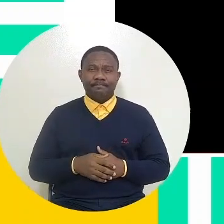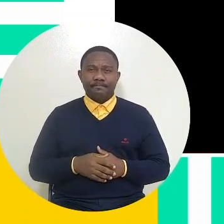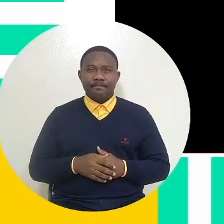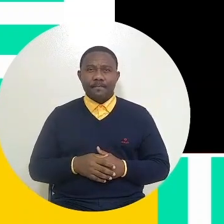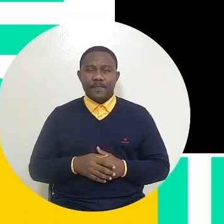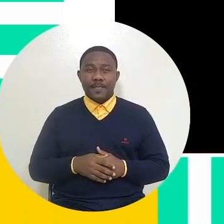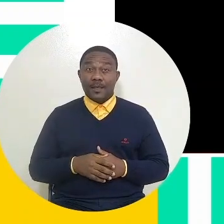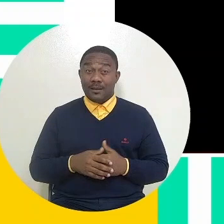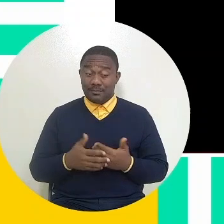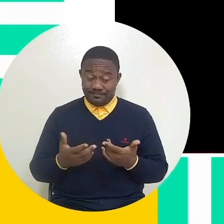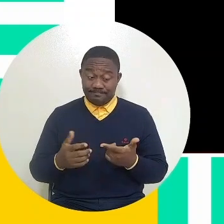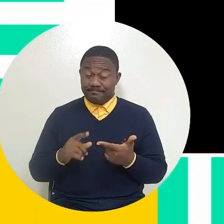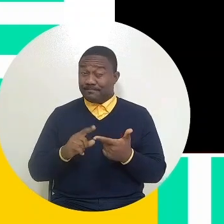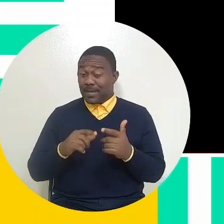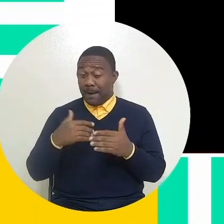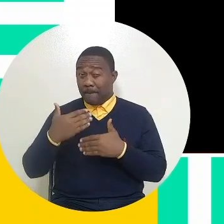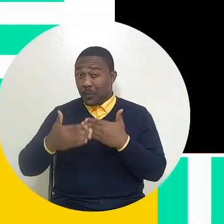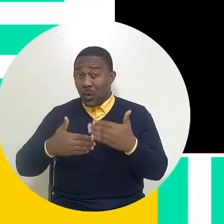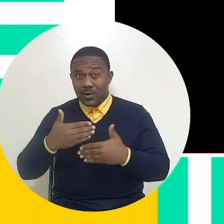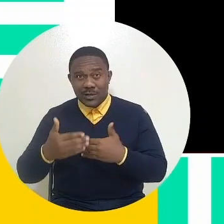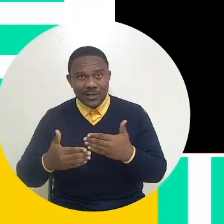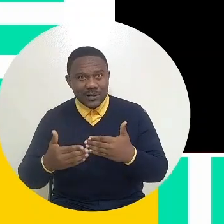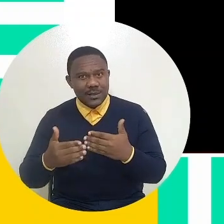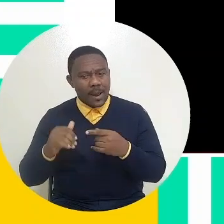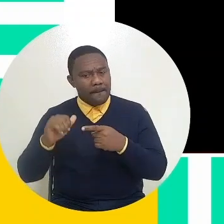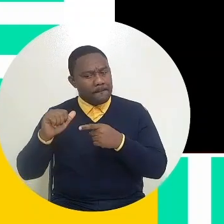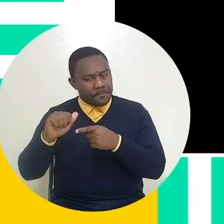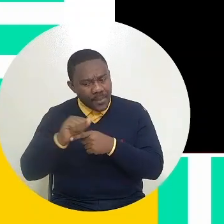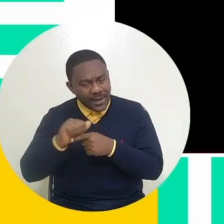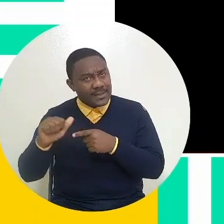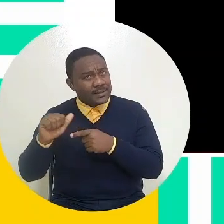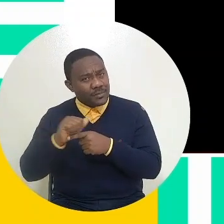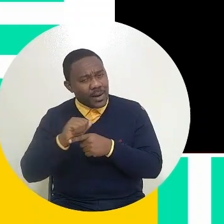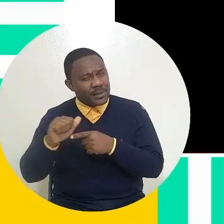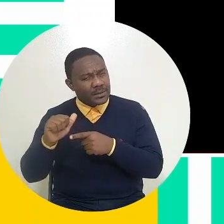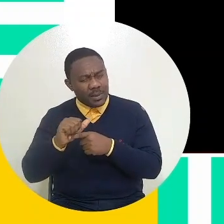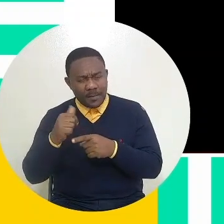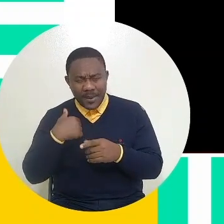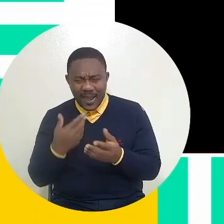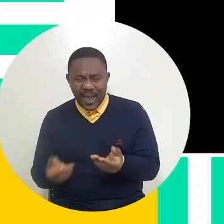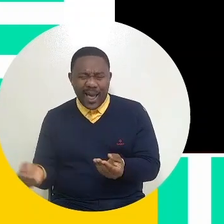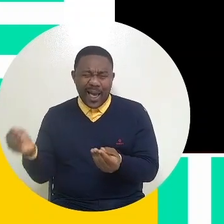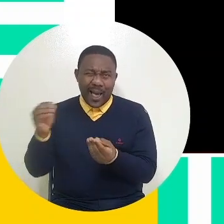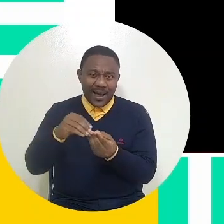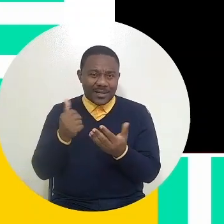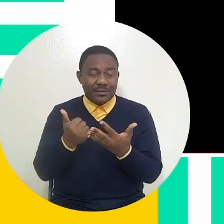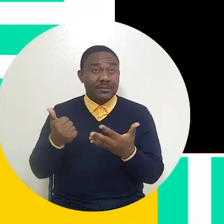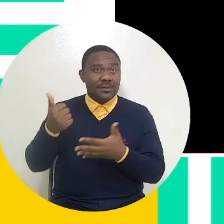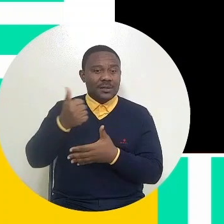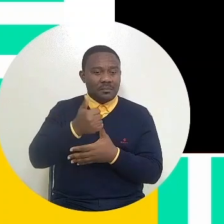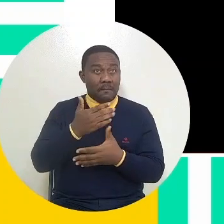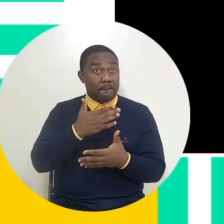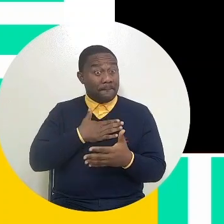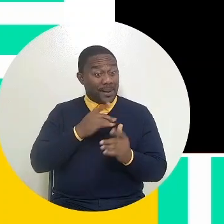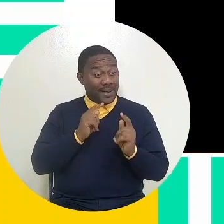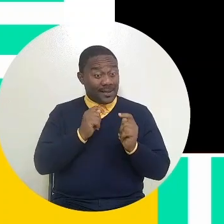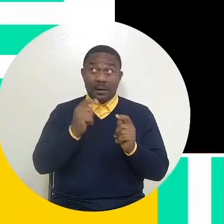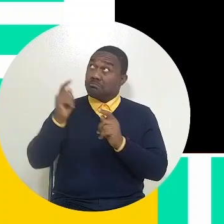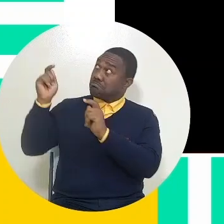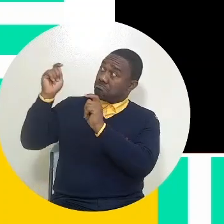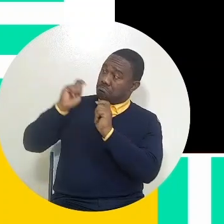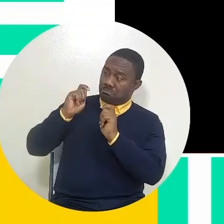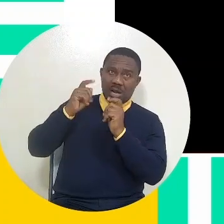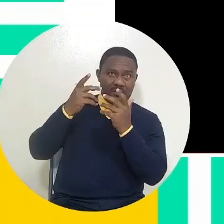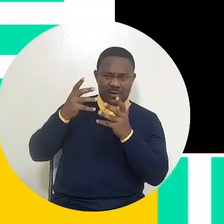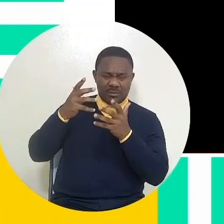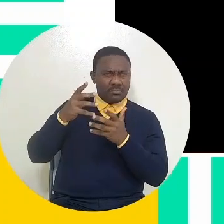processing, polishing your pearls, working harder on yourself to produce what value. So you pick your raw talents, and you begin to